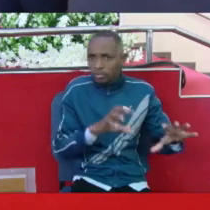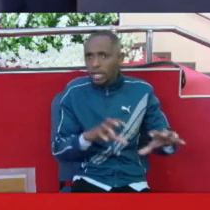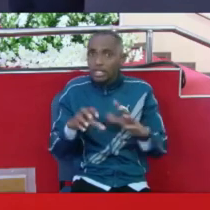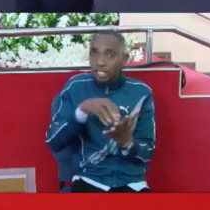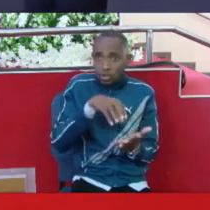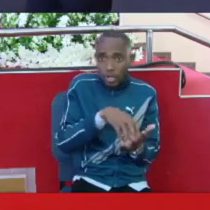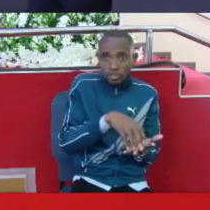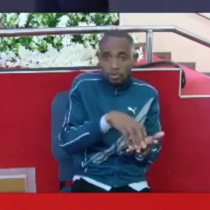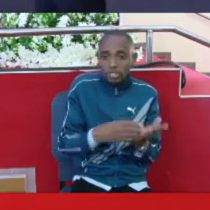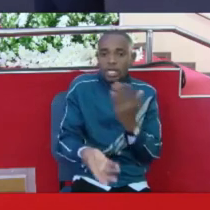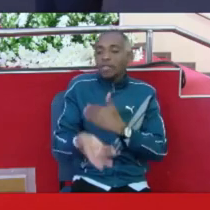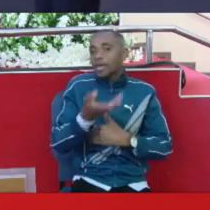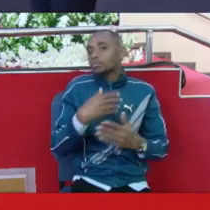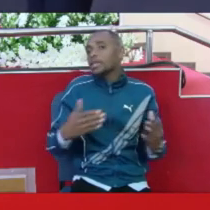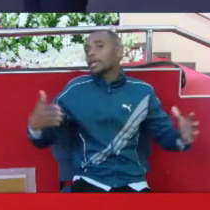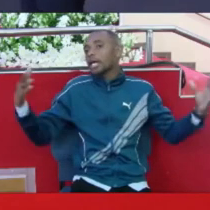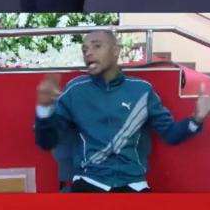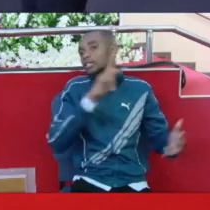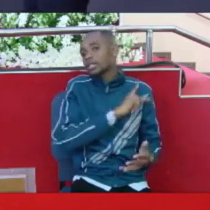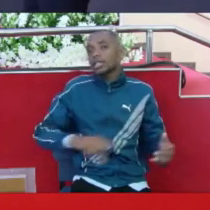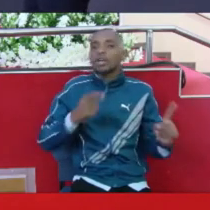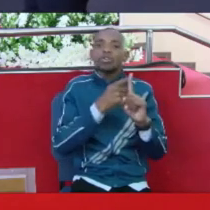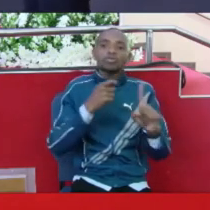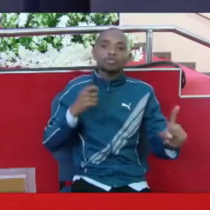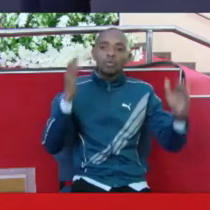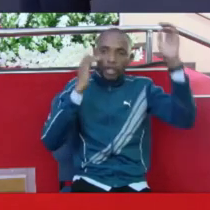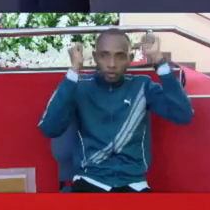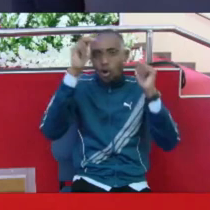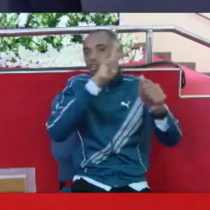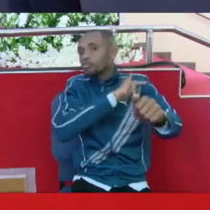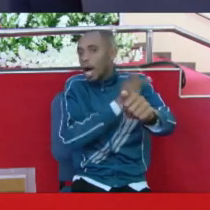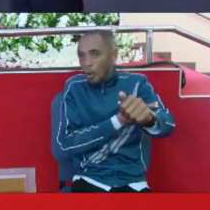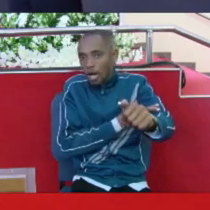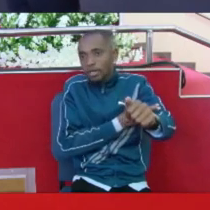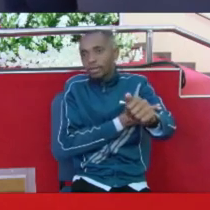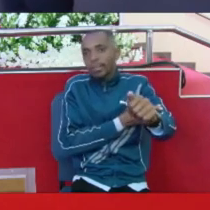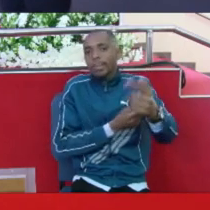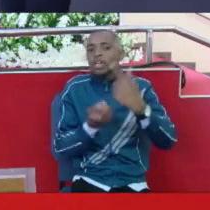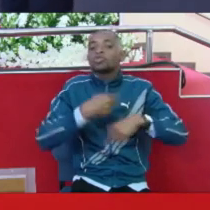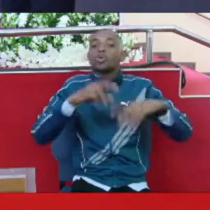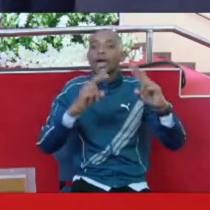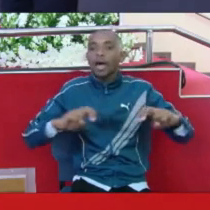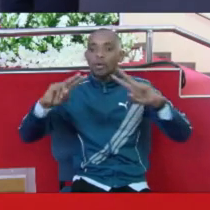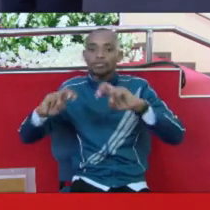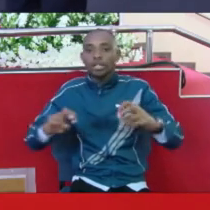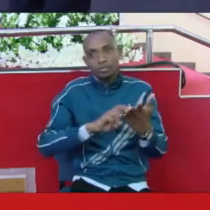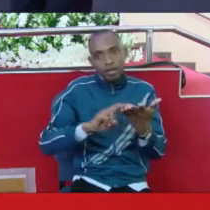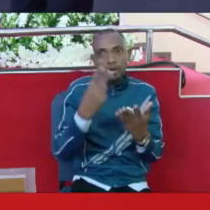that brought the great king from the throne of power to where we find him in verse 20.